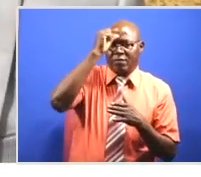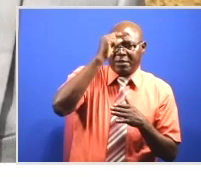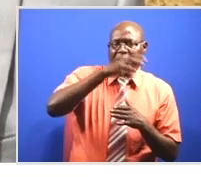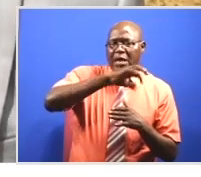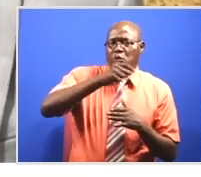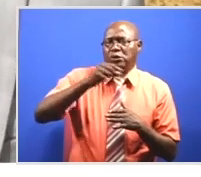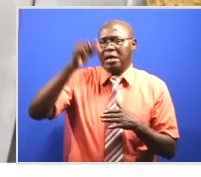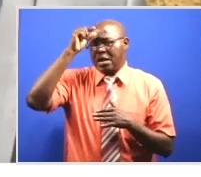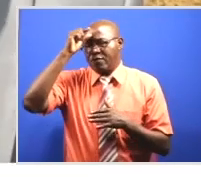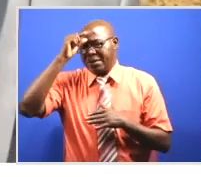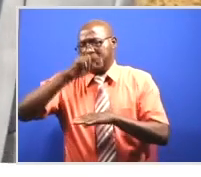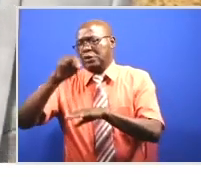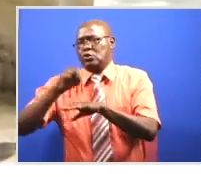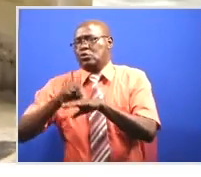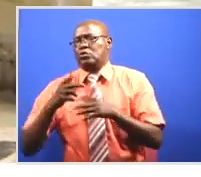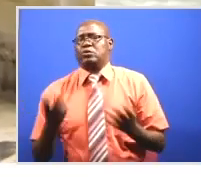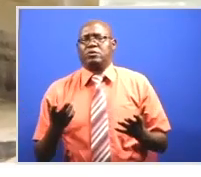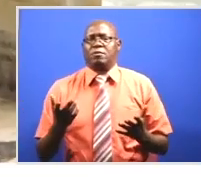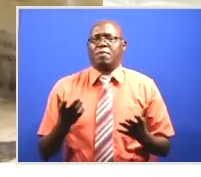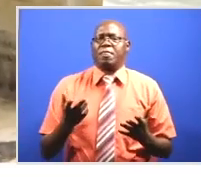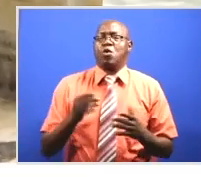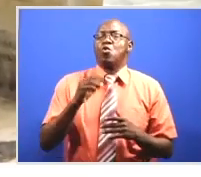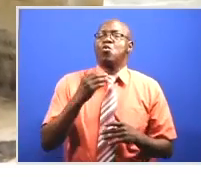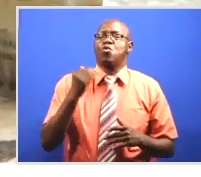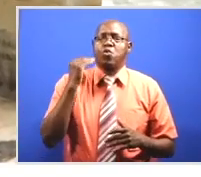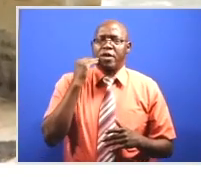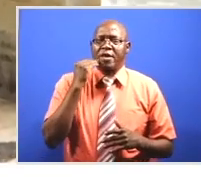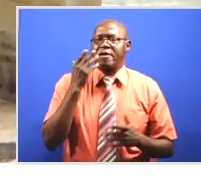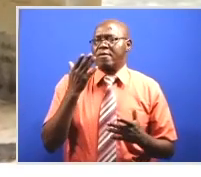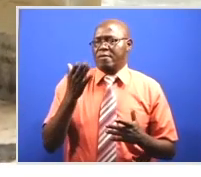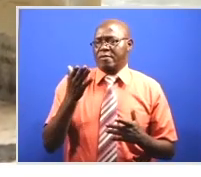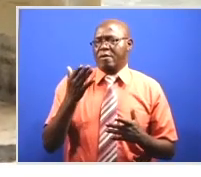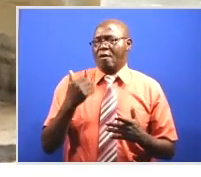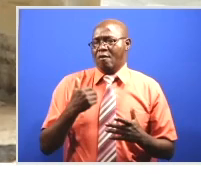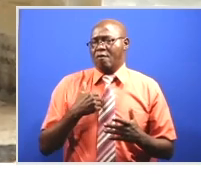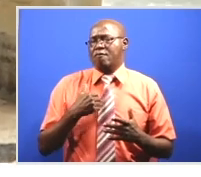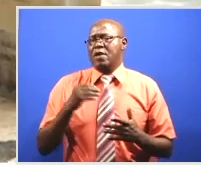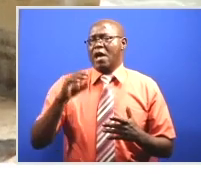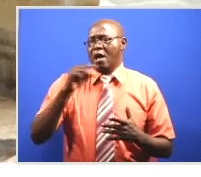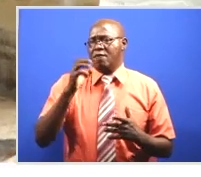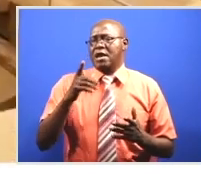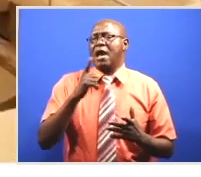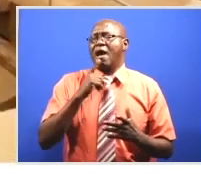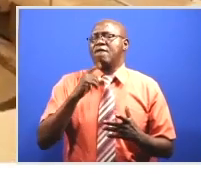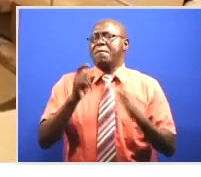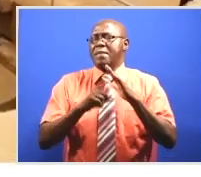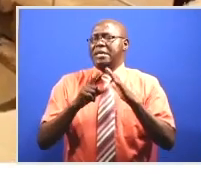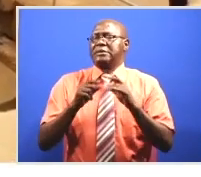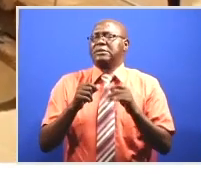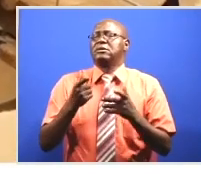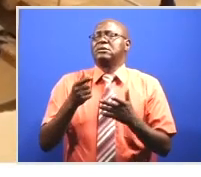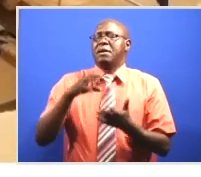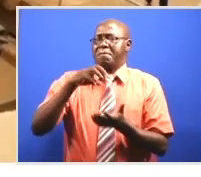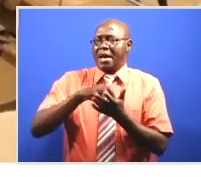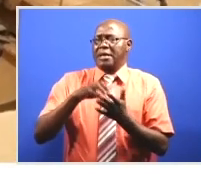Ugenya member of parliament David Ocheng says that he has been in constant touch with the Ministry of Transport over the matter and was expecting